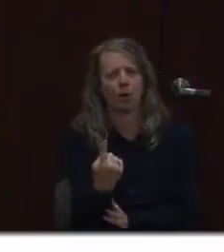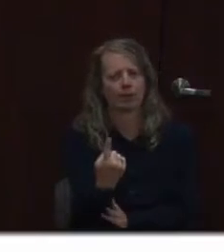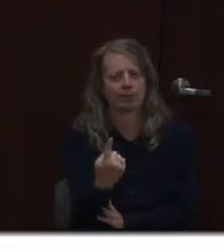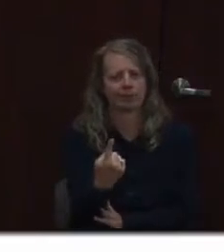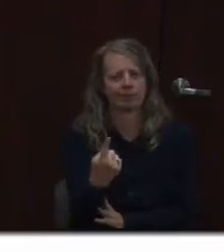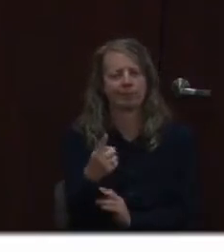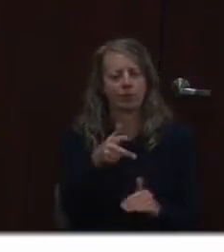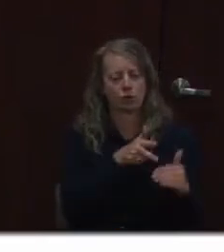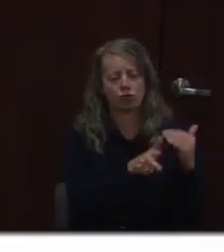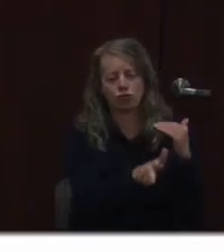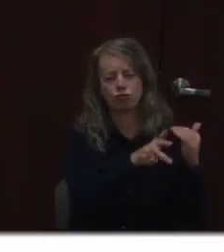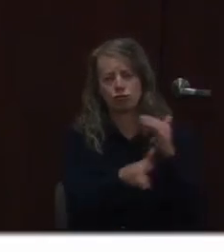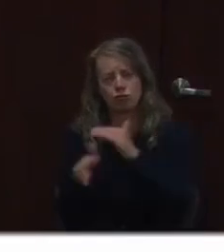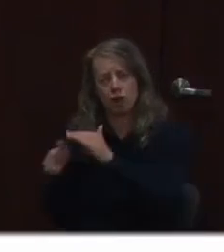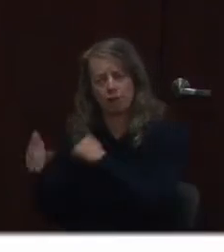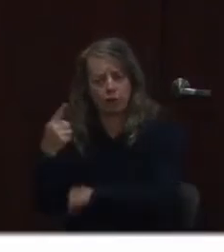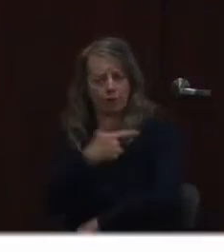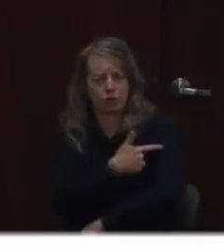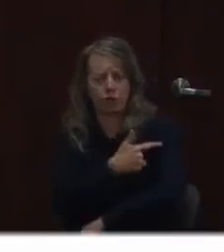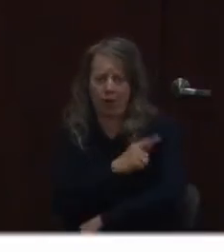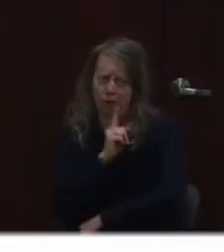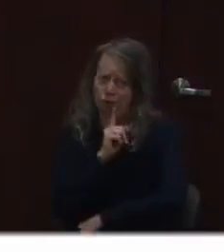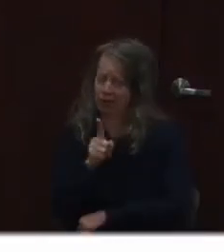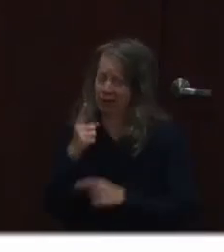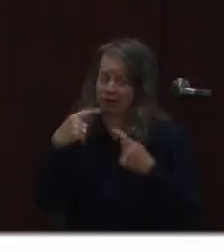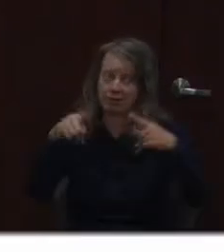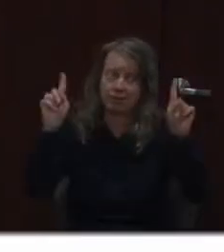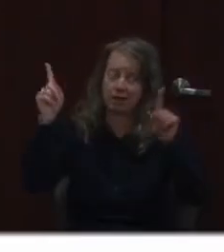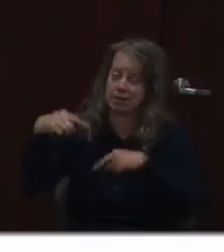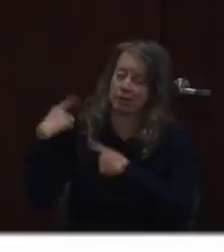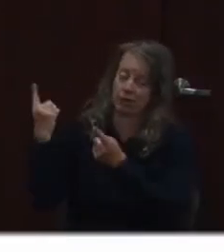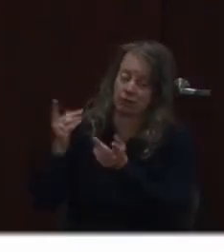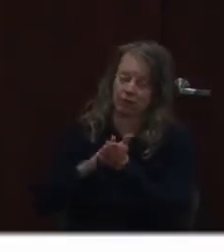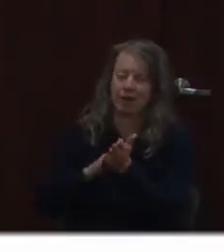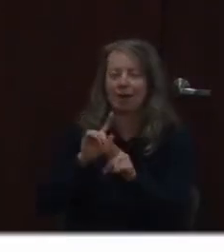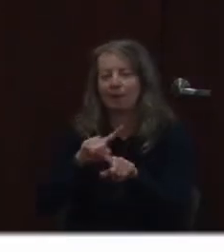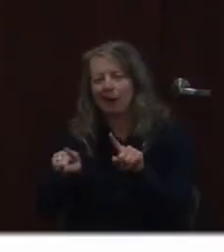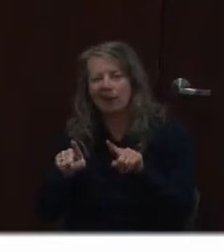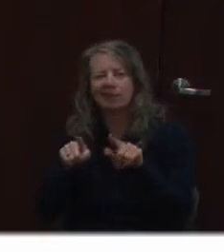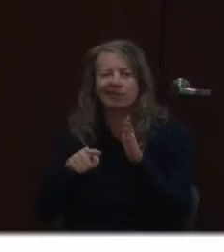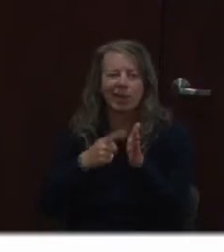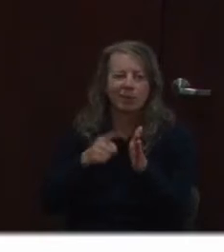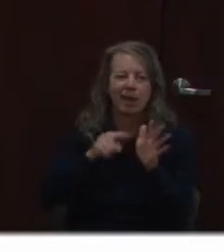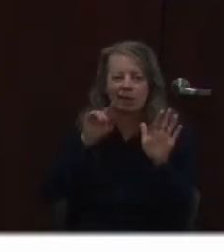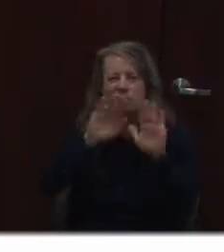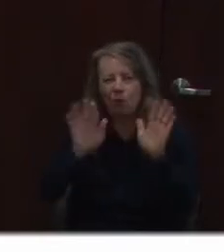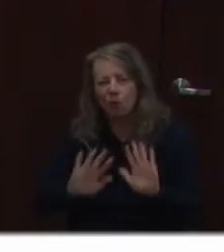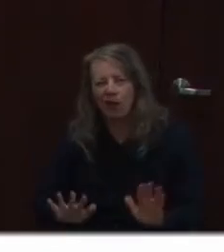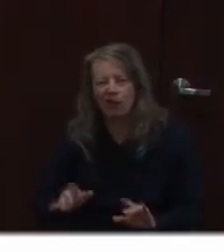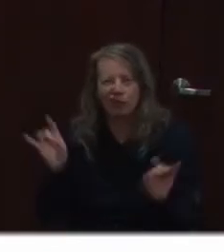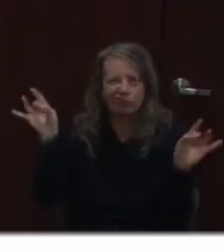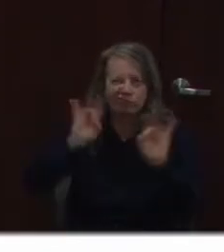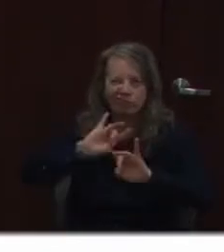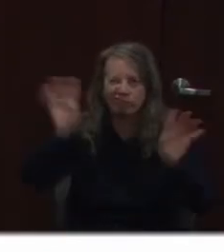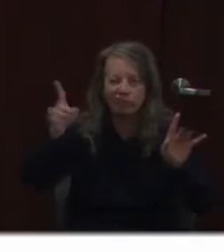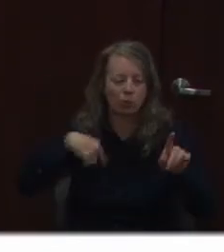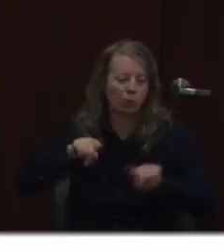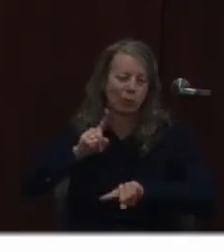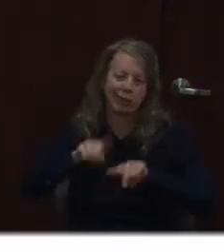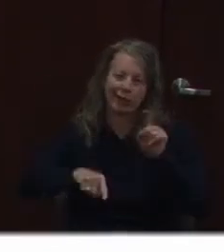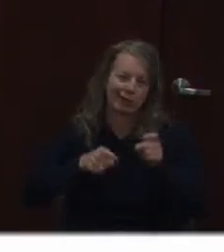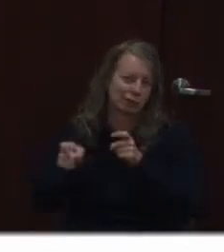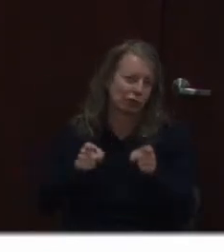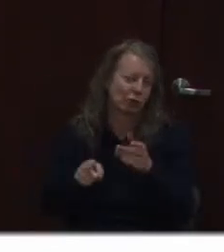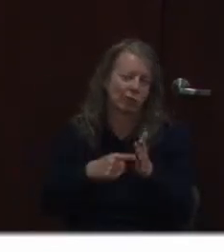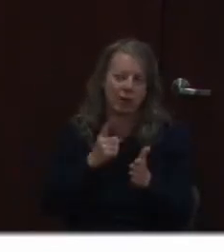been hugely successful, but they are subject to weather conditions that we can't control, and we have had to cancel